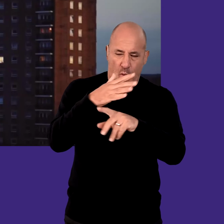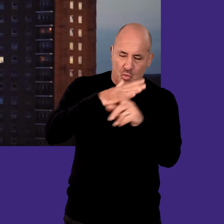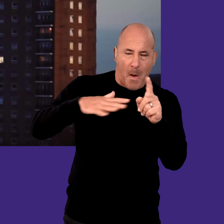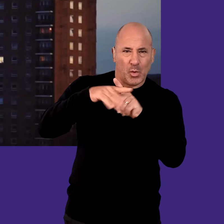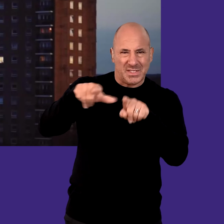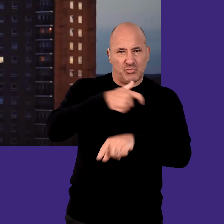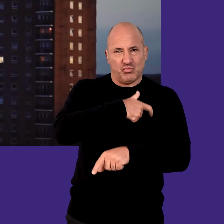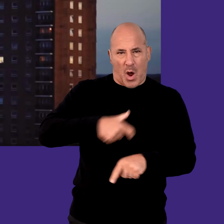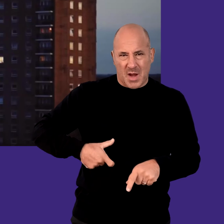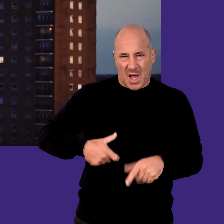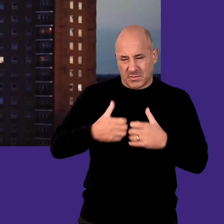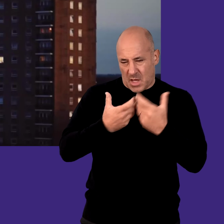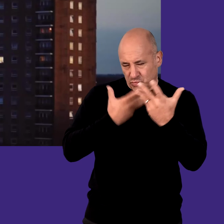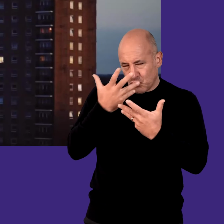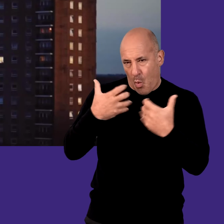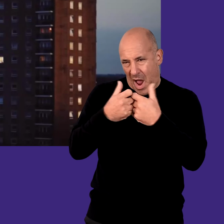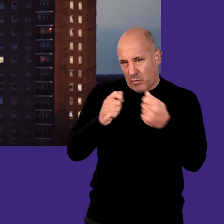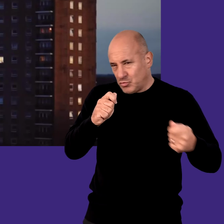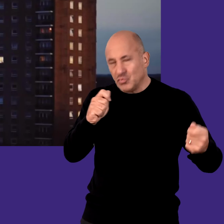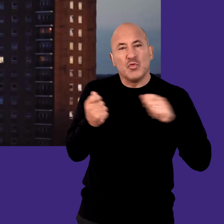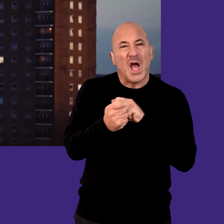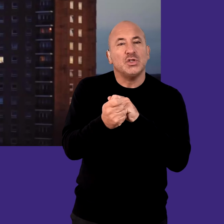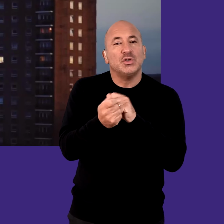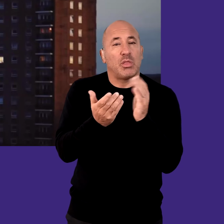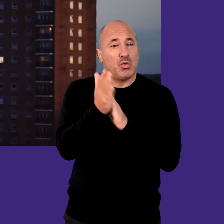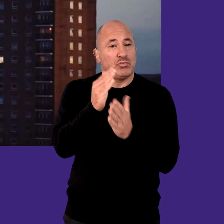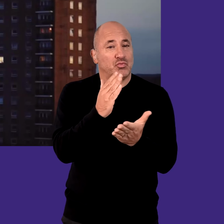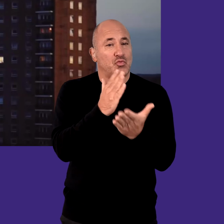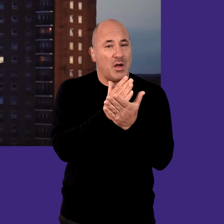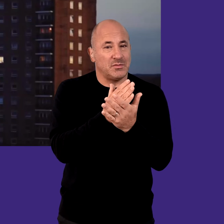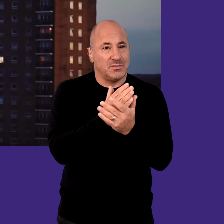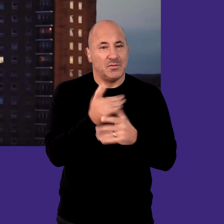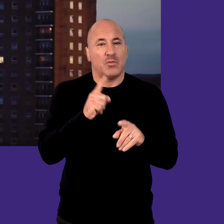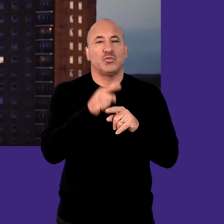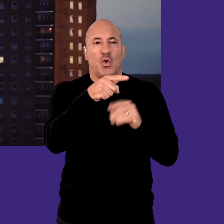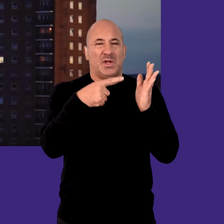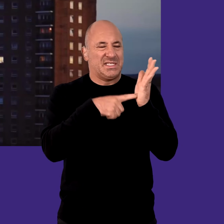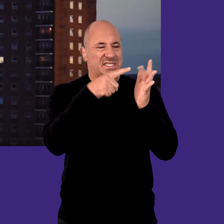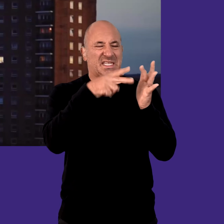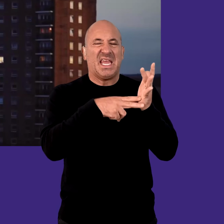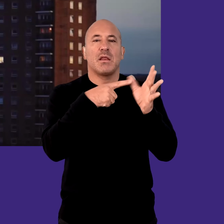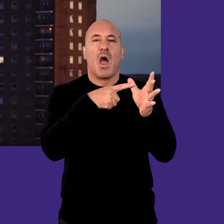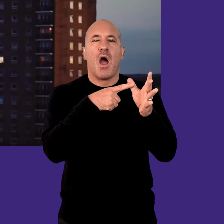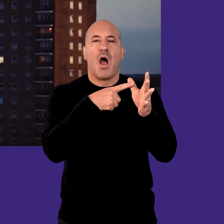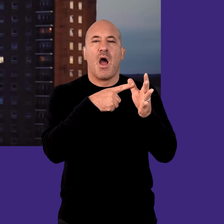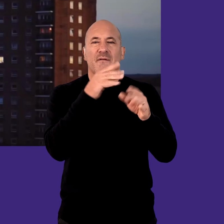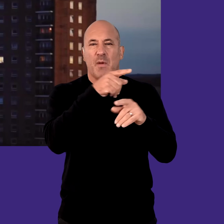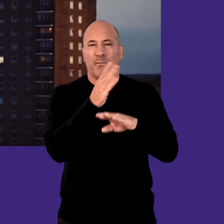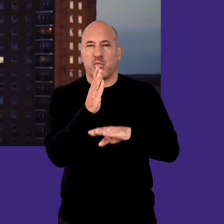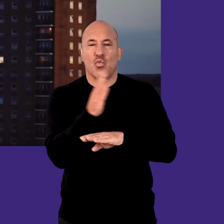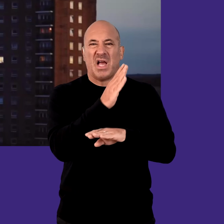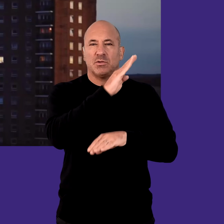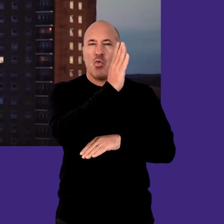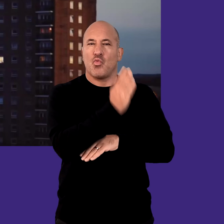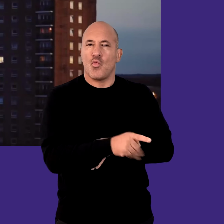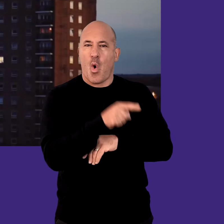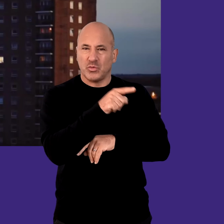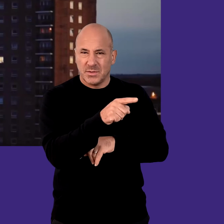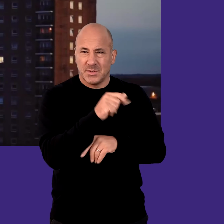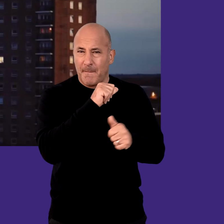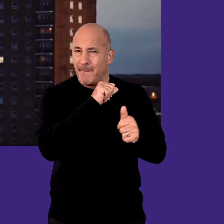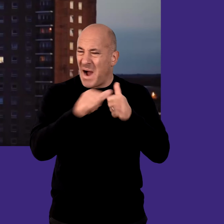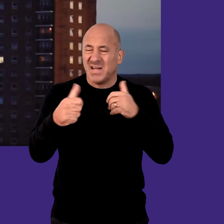collectively shift a long-held narrative about a community here within Doncaster.